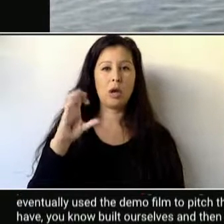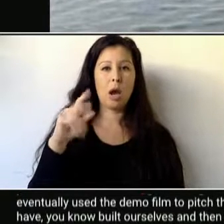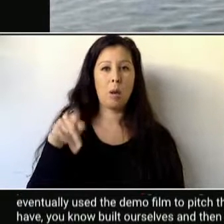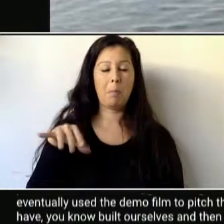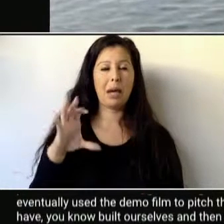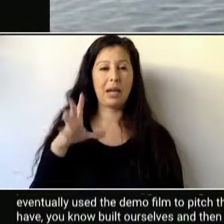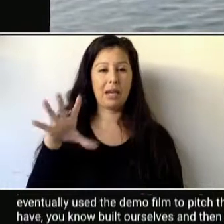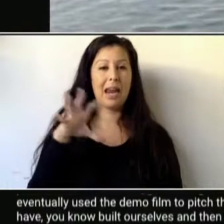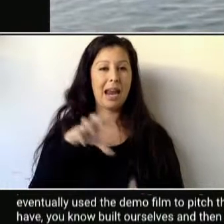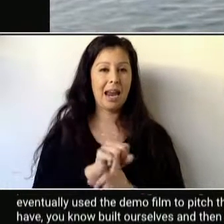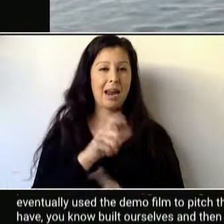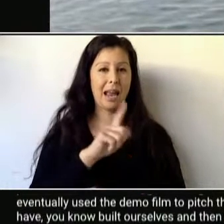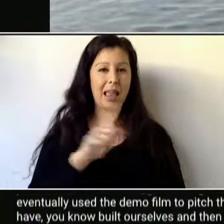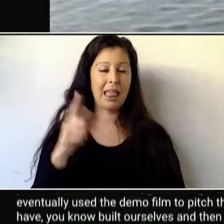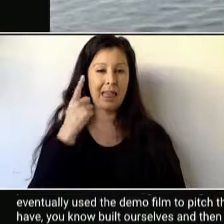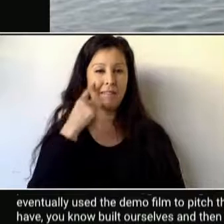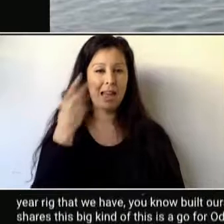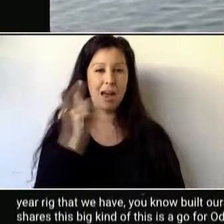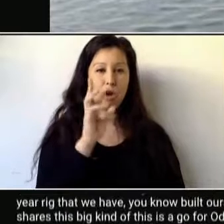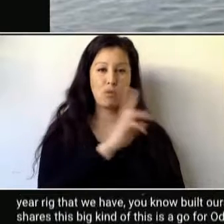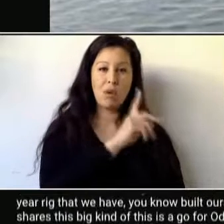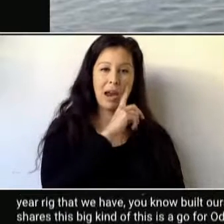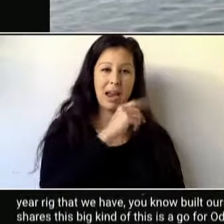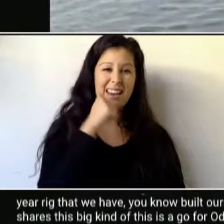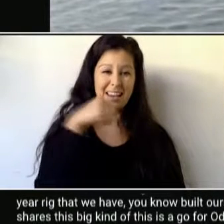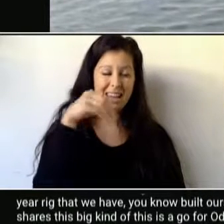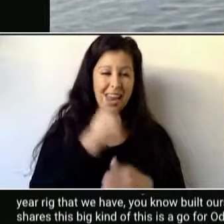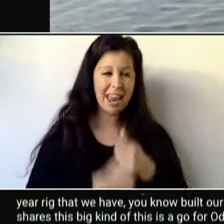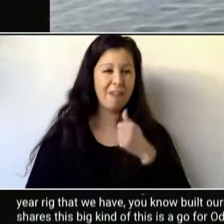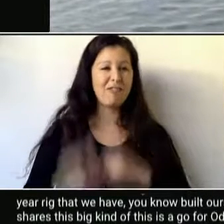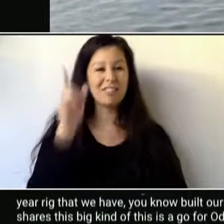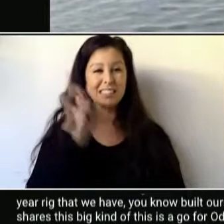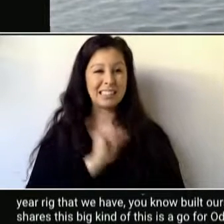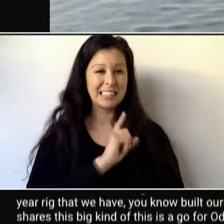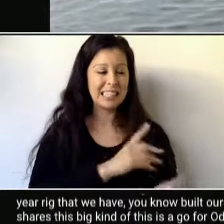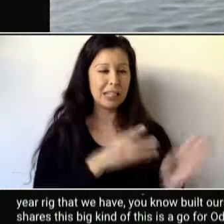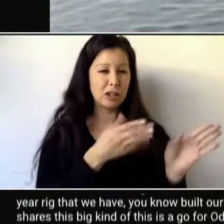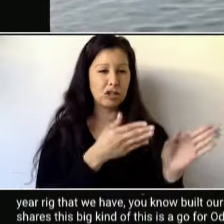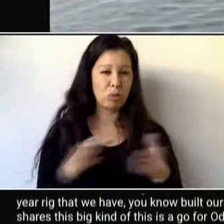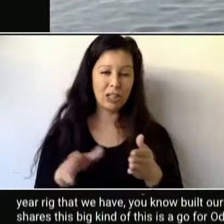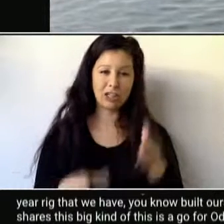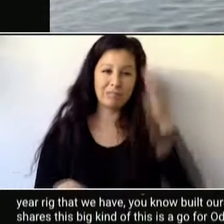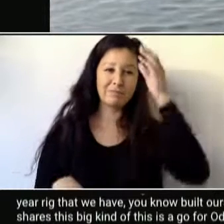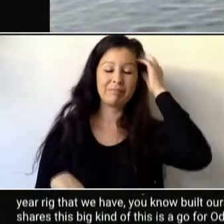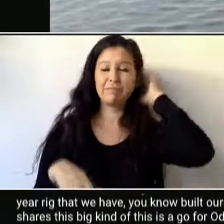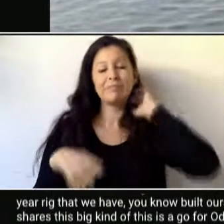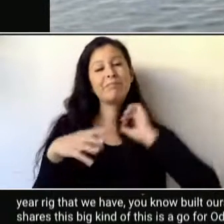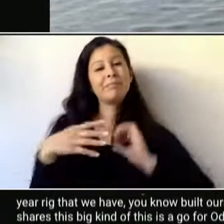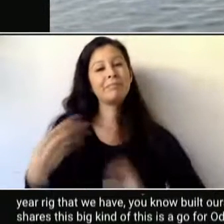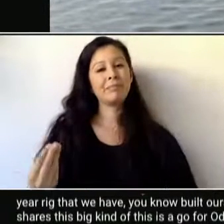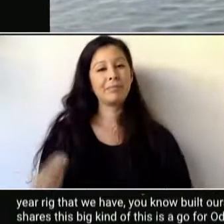it captures the left eye and the right eye in every single direction. And